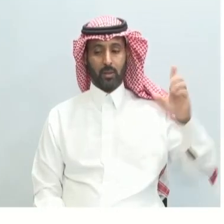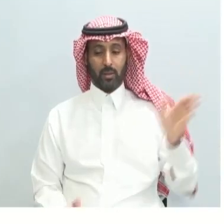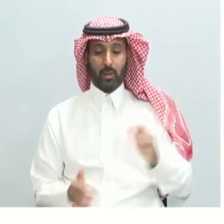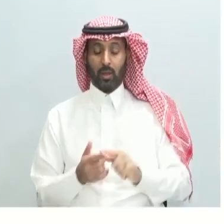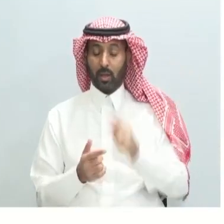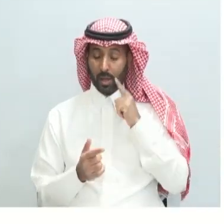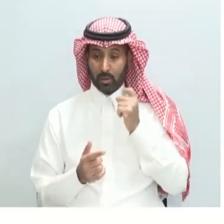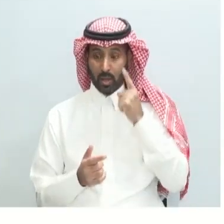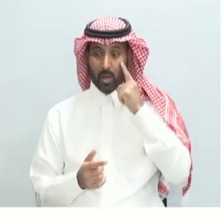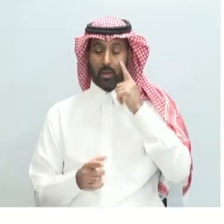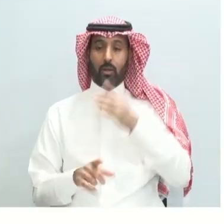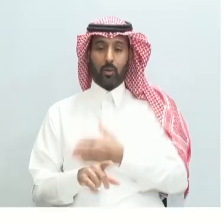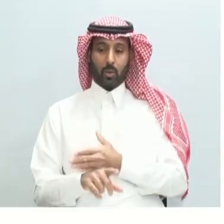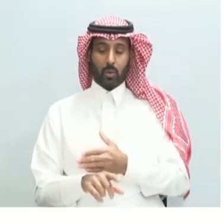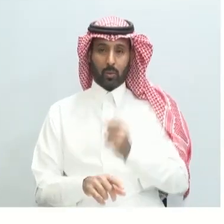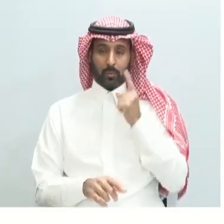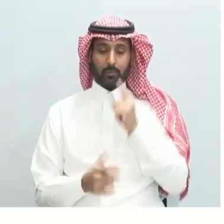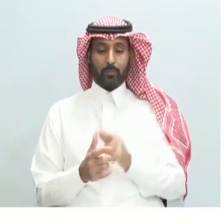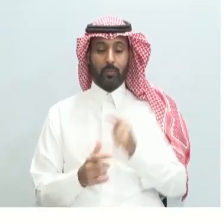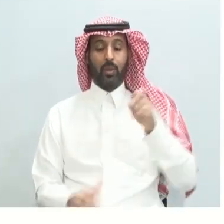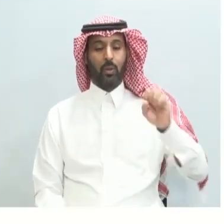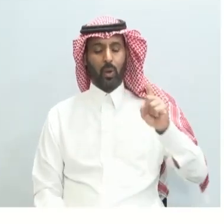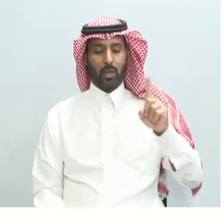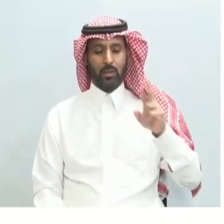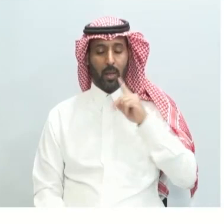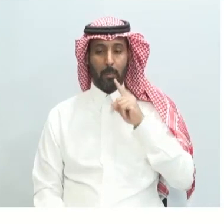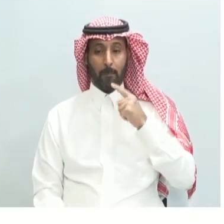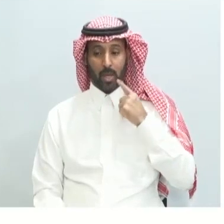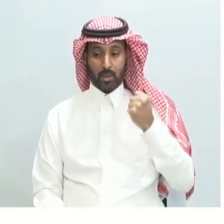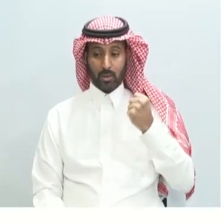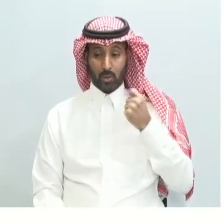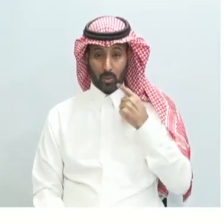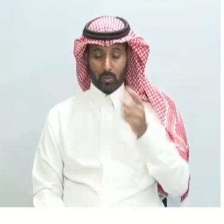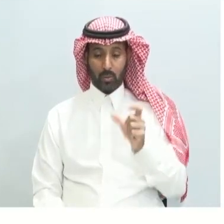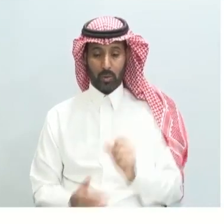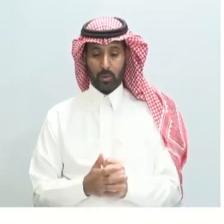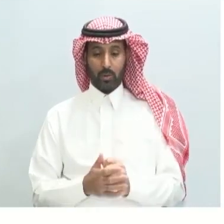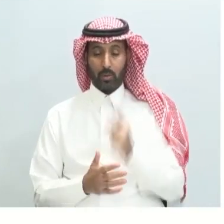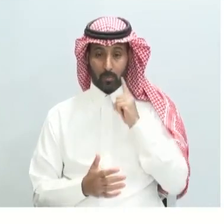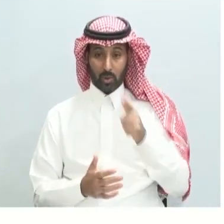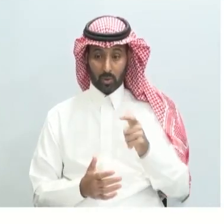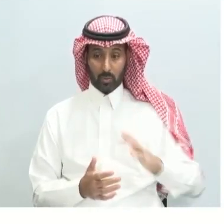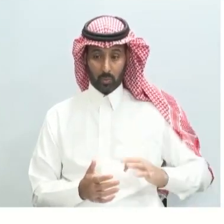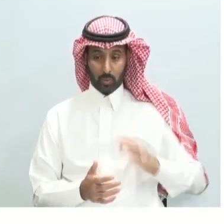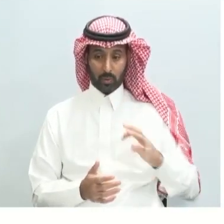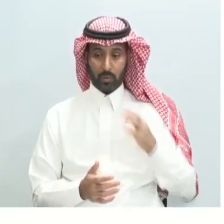to rise makes you healthy,